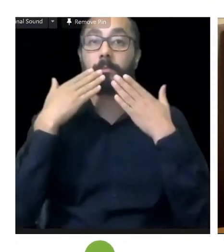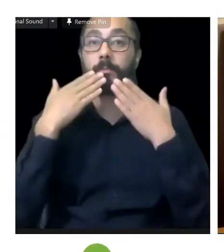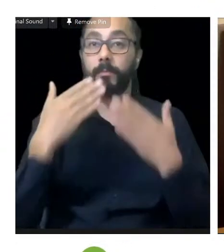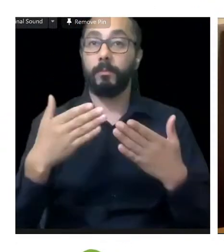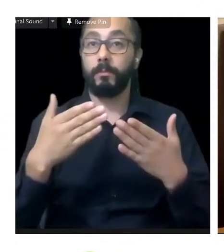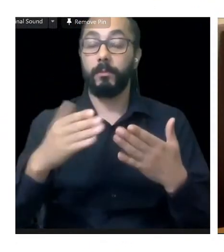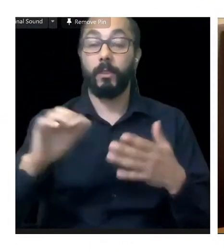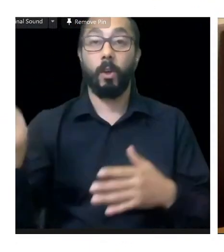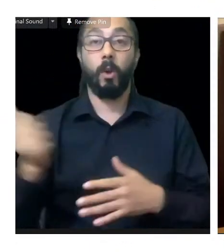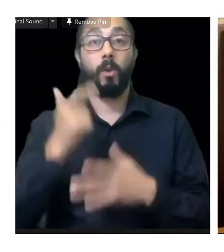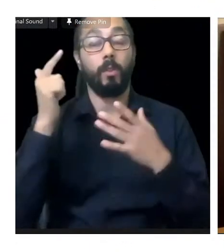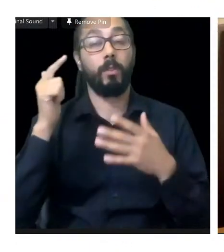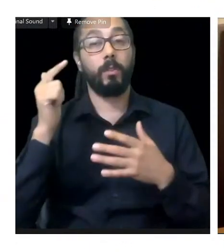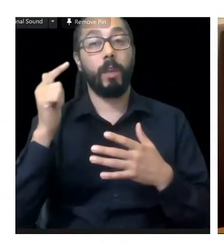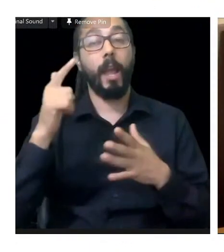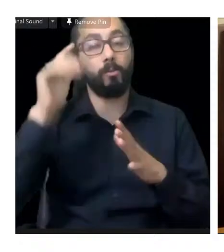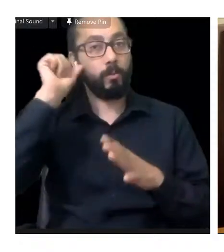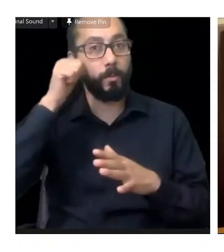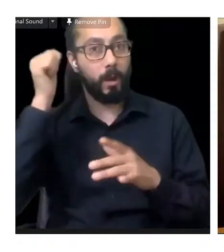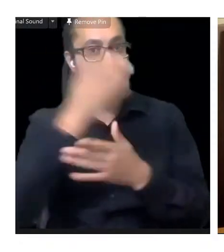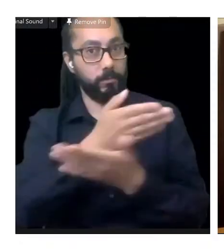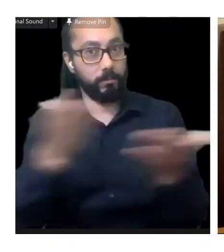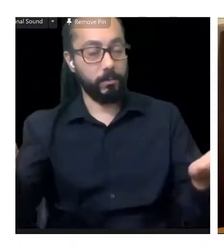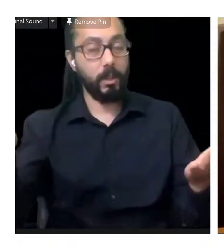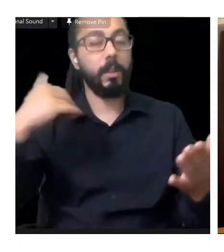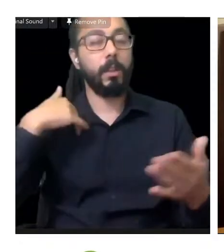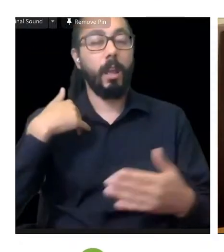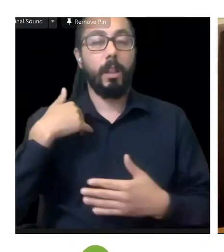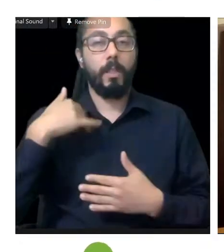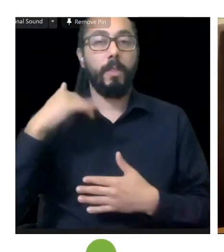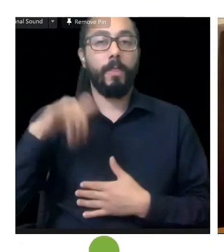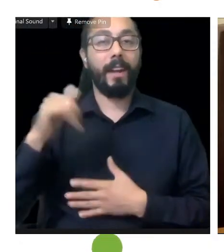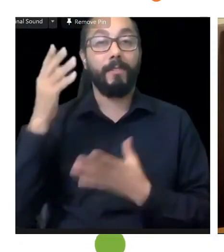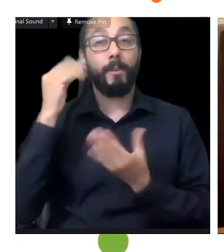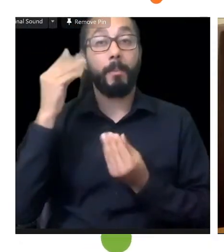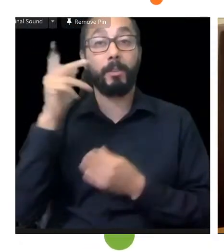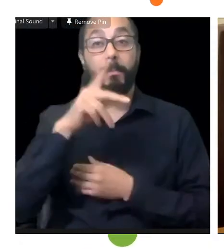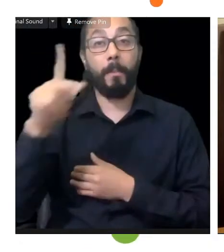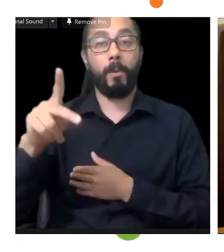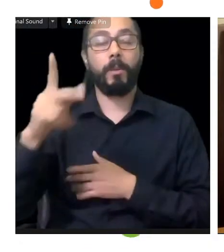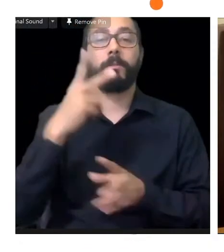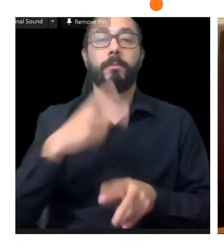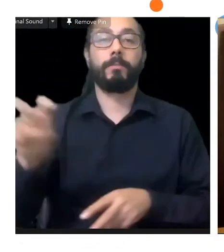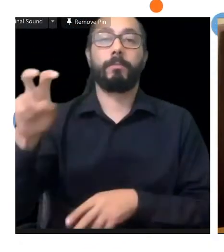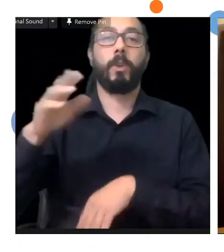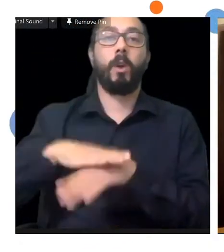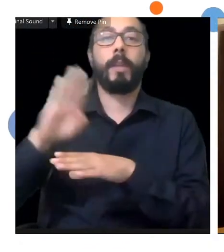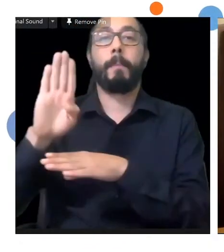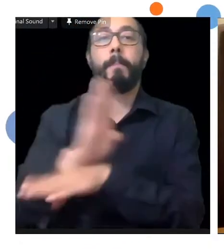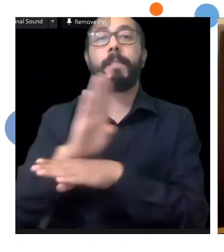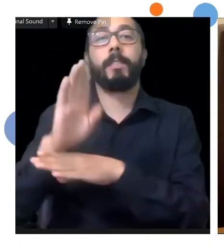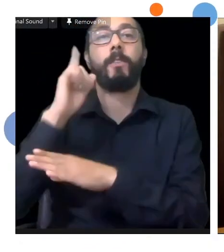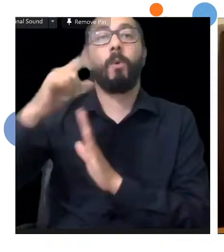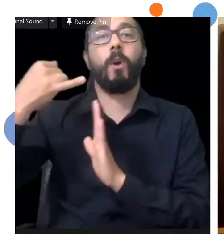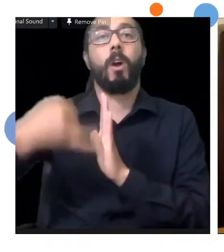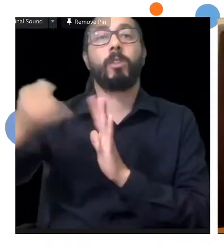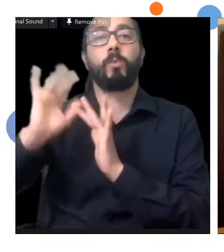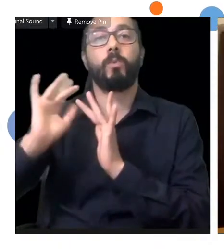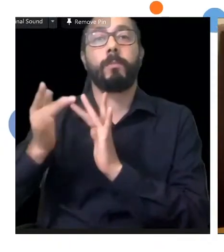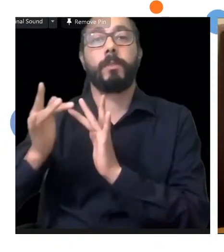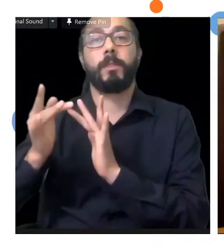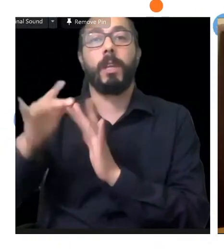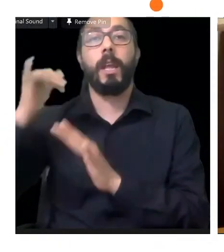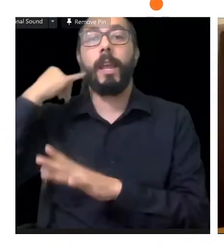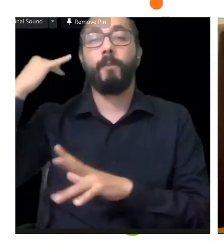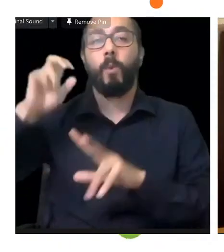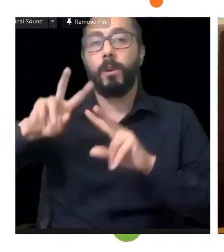that data will be on the Business for the Arts website. In fact, I think it might be there now for digging into the minutia and the granularity by